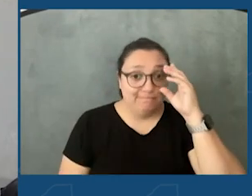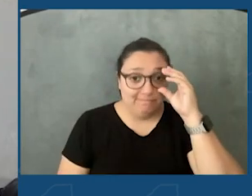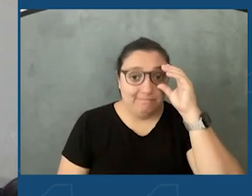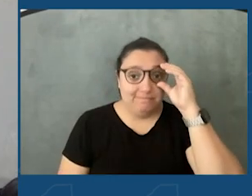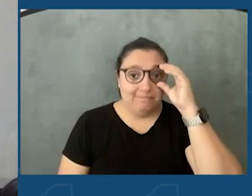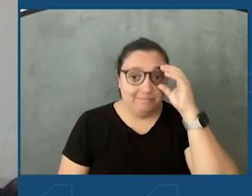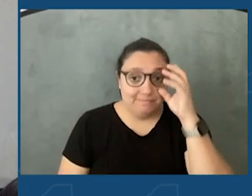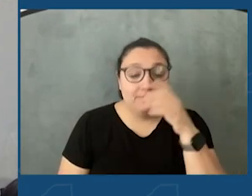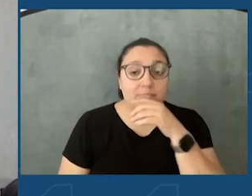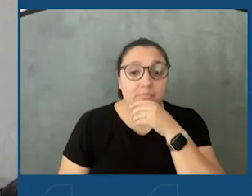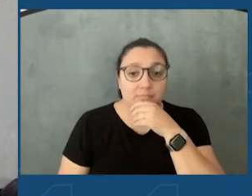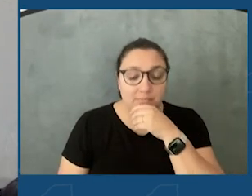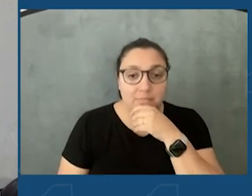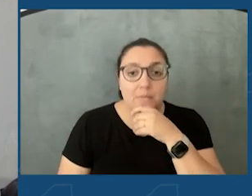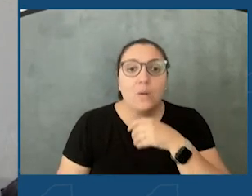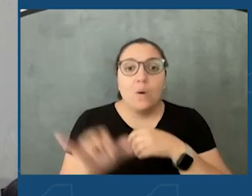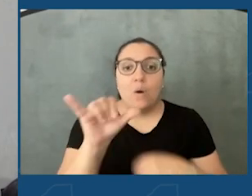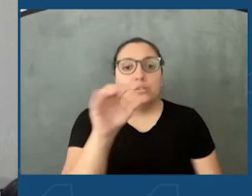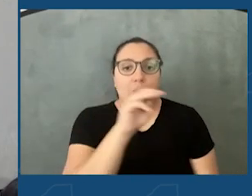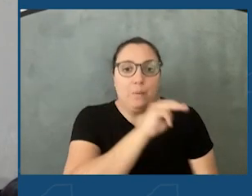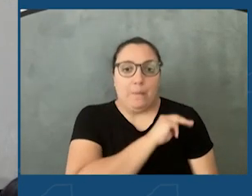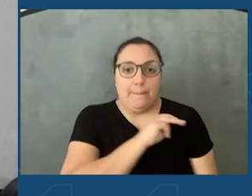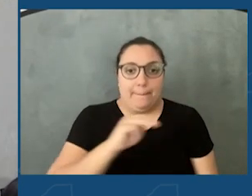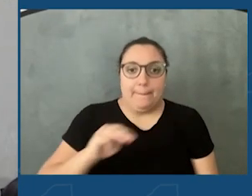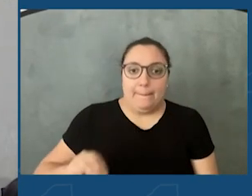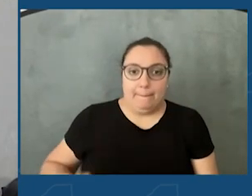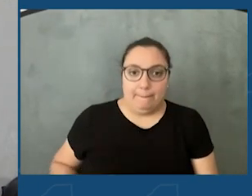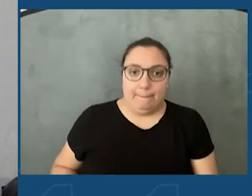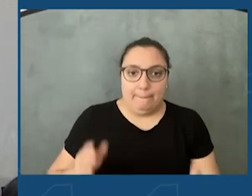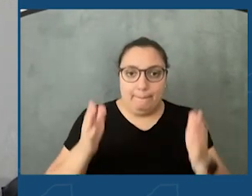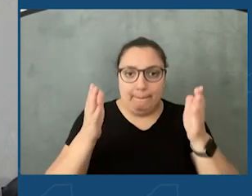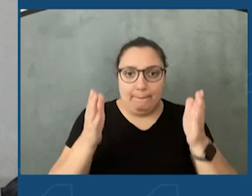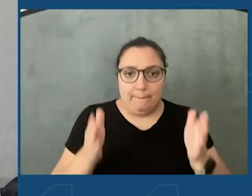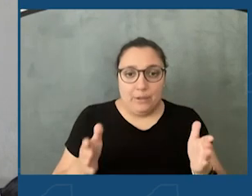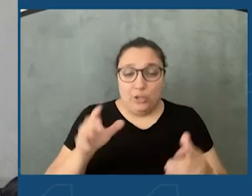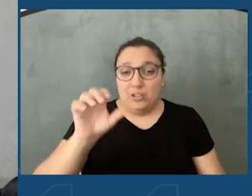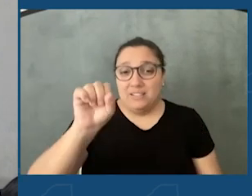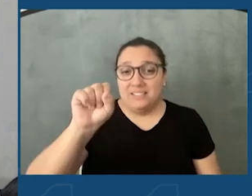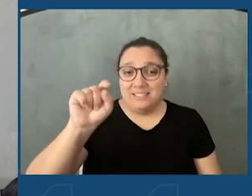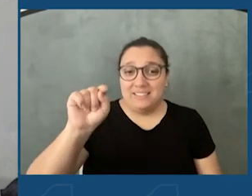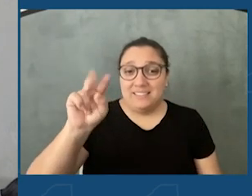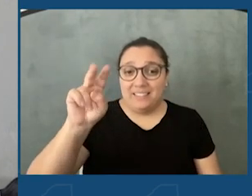We have our mayor. We've walked the streets so many times at Kingston. Steve Noble, you are doing an